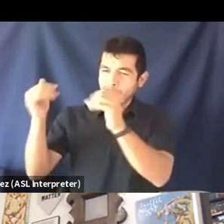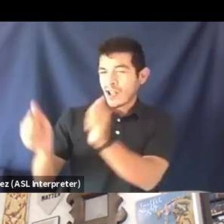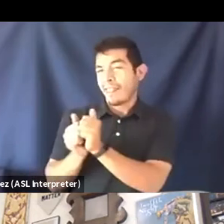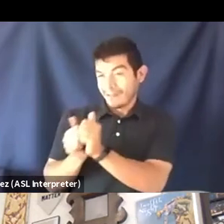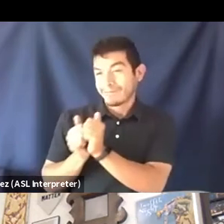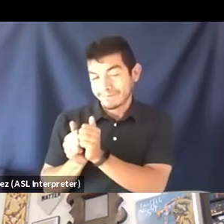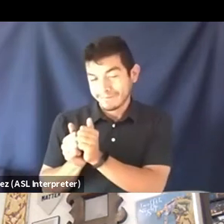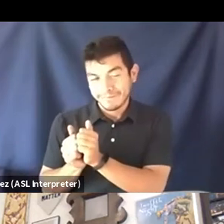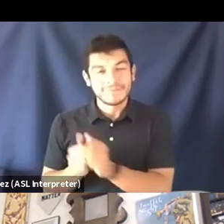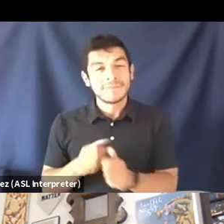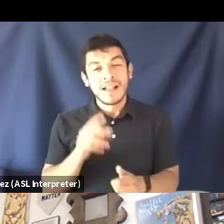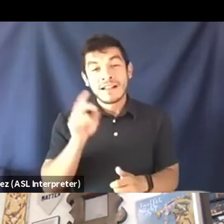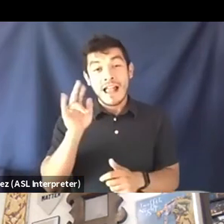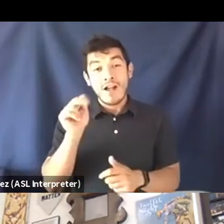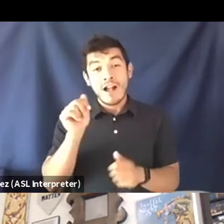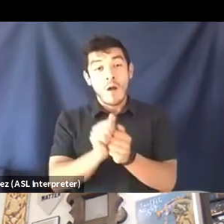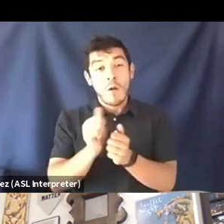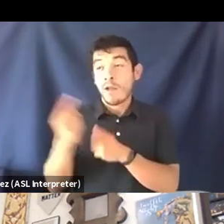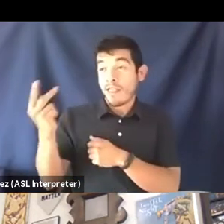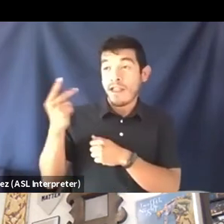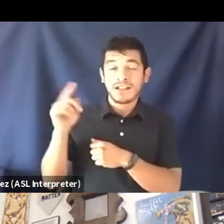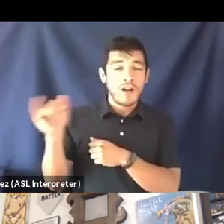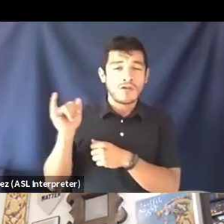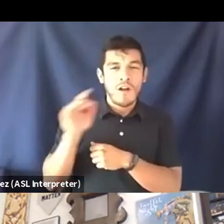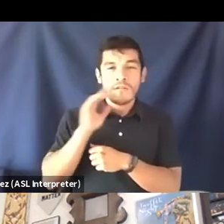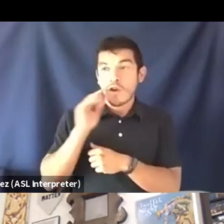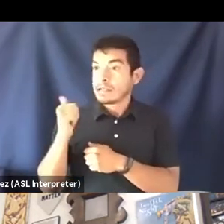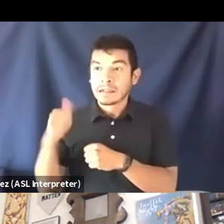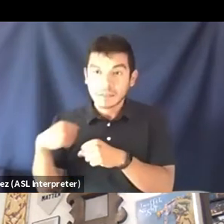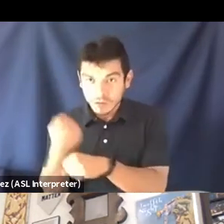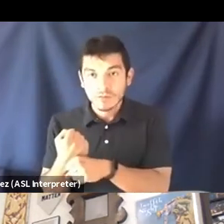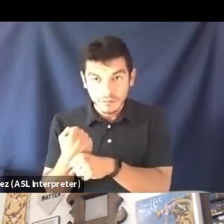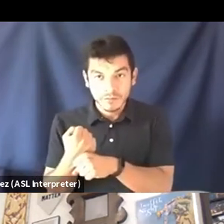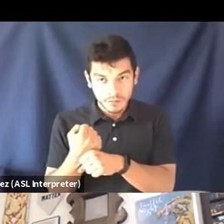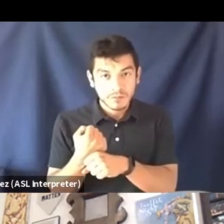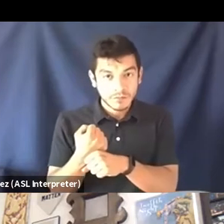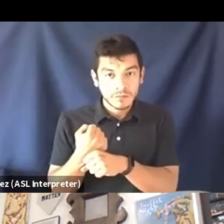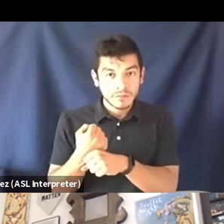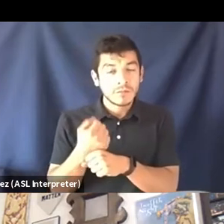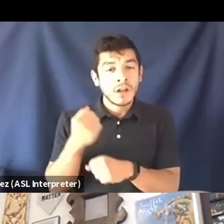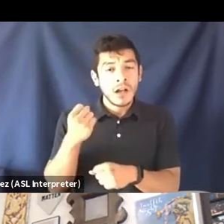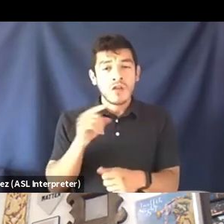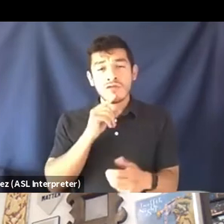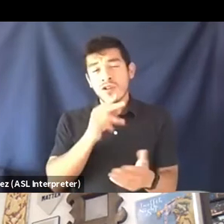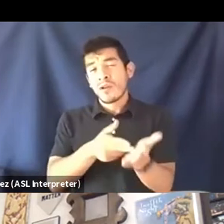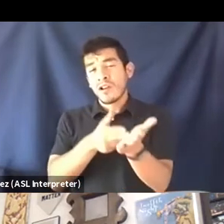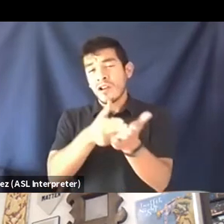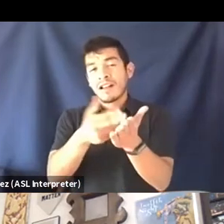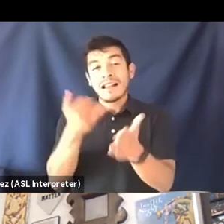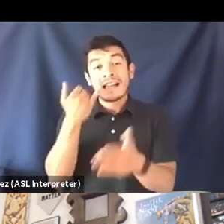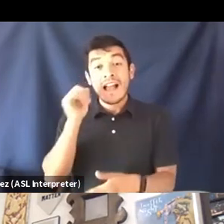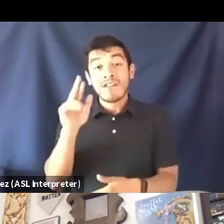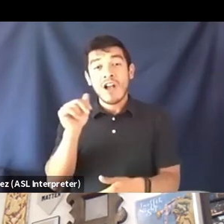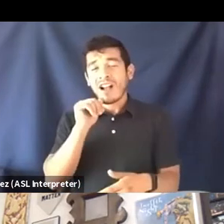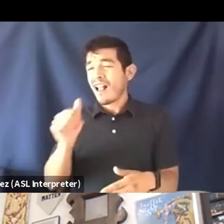and Erika's been working with us also for, you know, a decade. And honestly, if Erika hadn't been willing